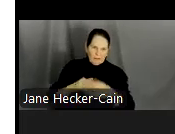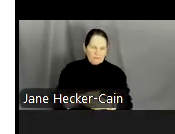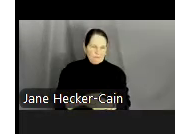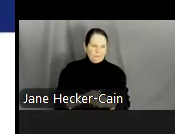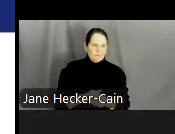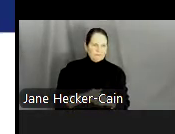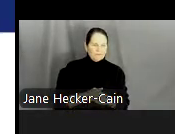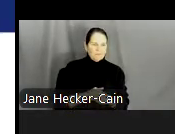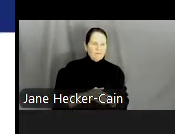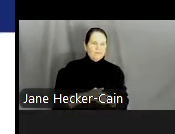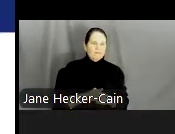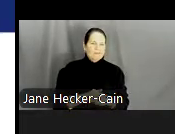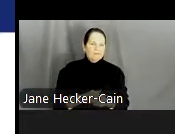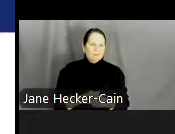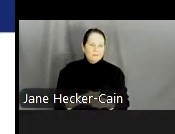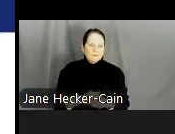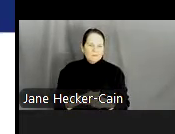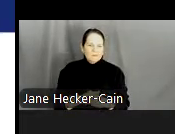Next slide.